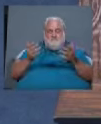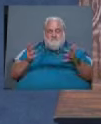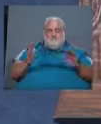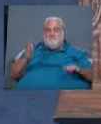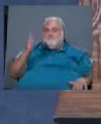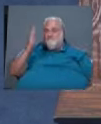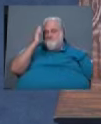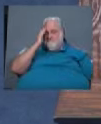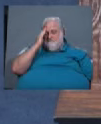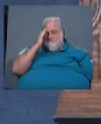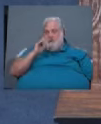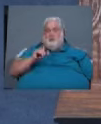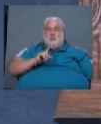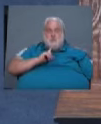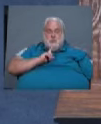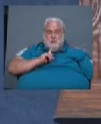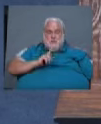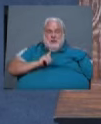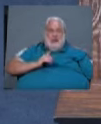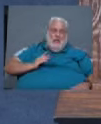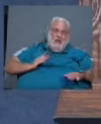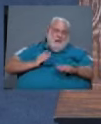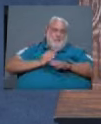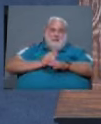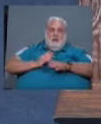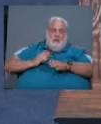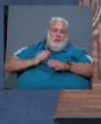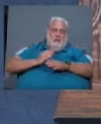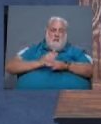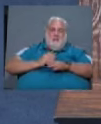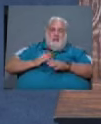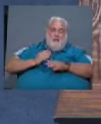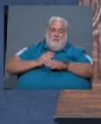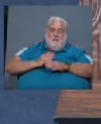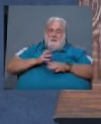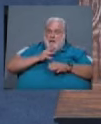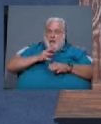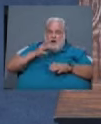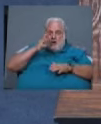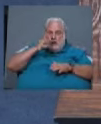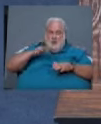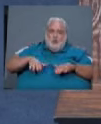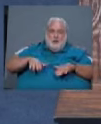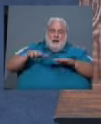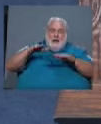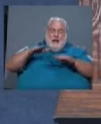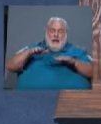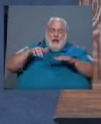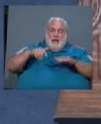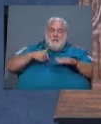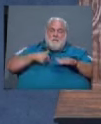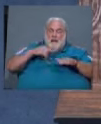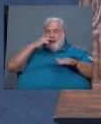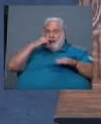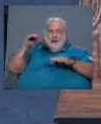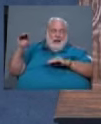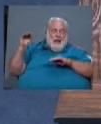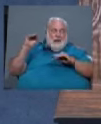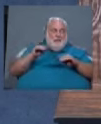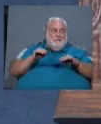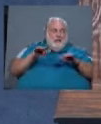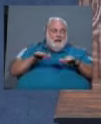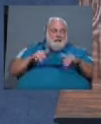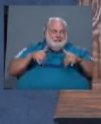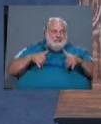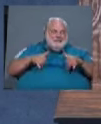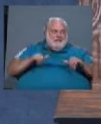It bothers me that my parents raised me there. I raised my own kids, and I'm back in that neighborhood. And we're still dealing with the